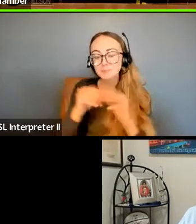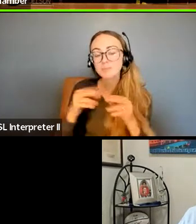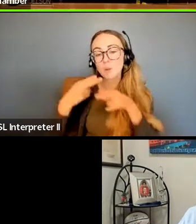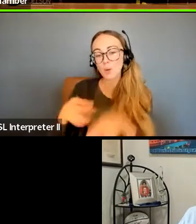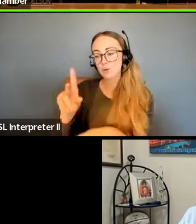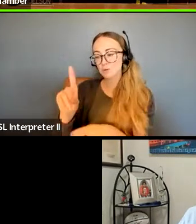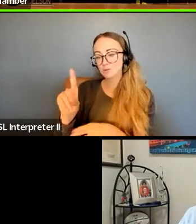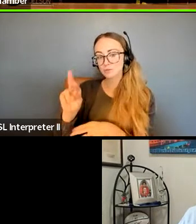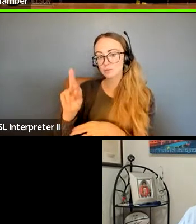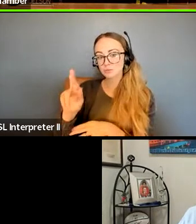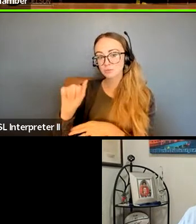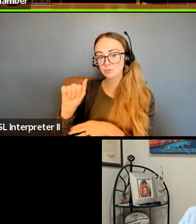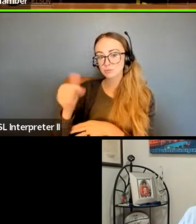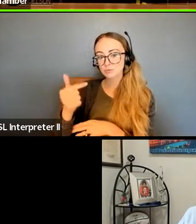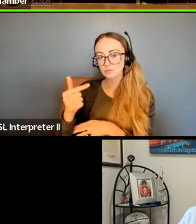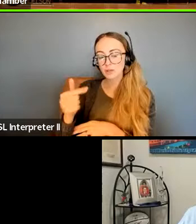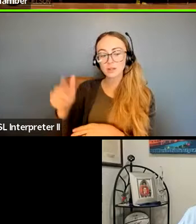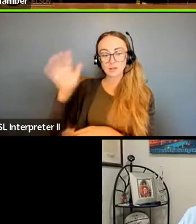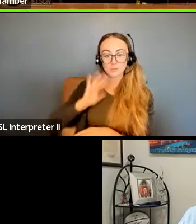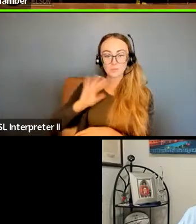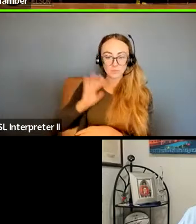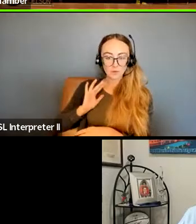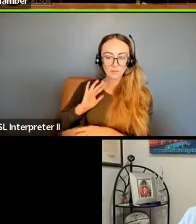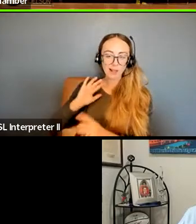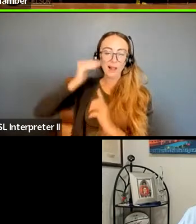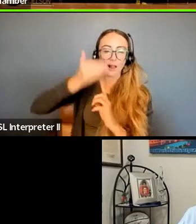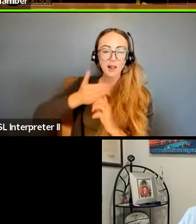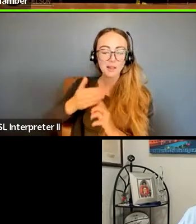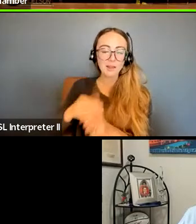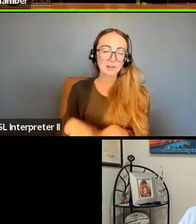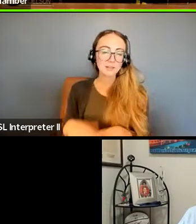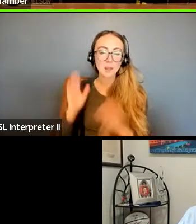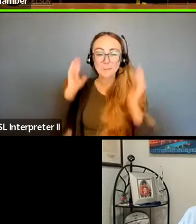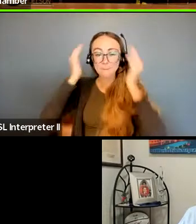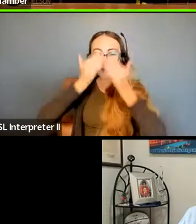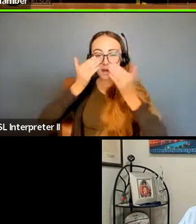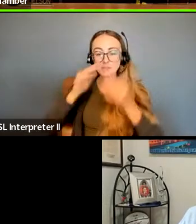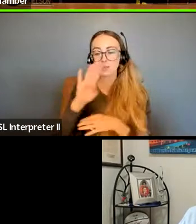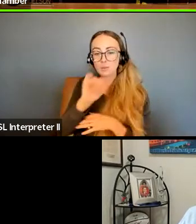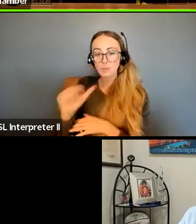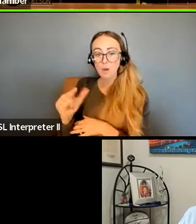derived from an antiquated term for a masquerade ball. The guests were all his